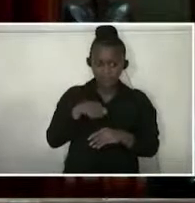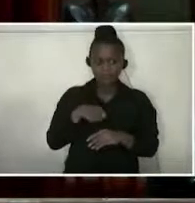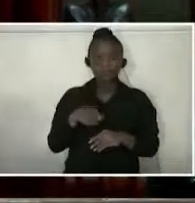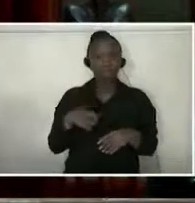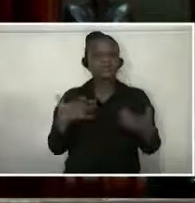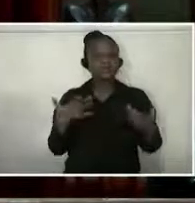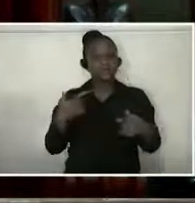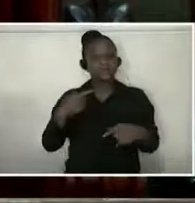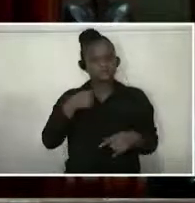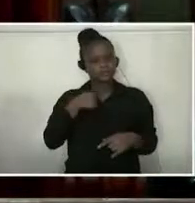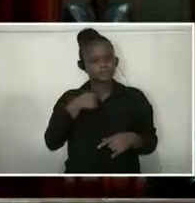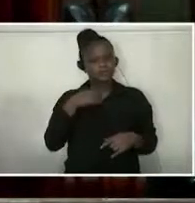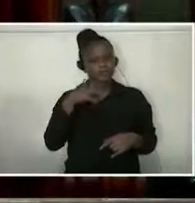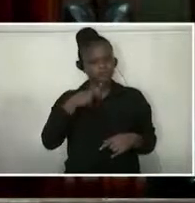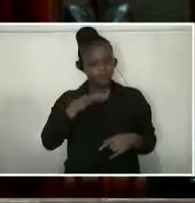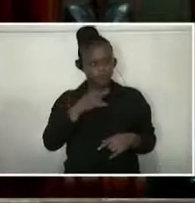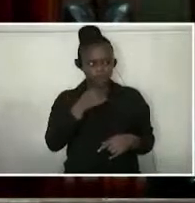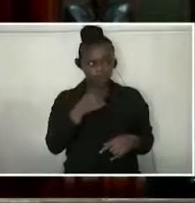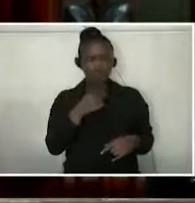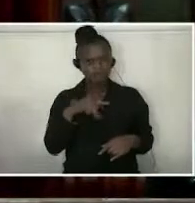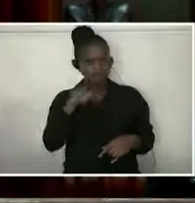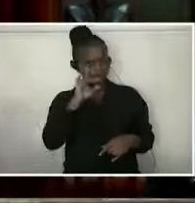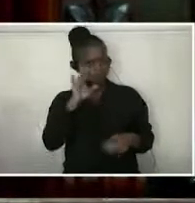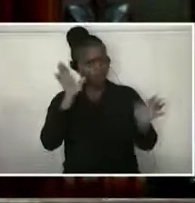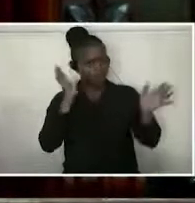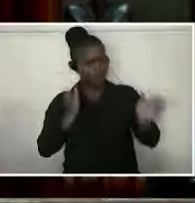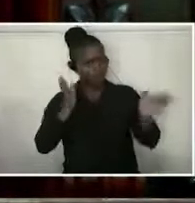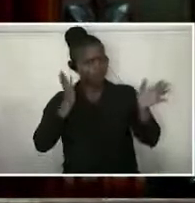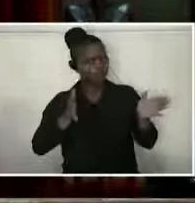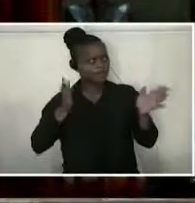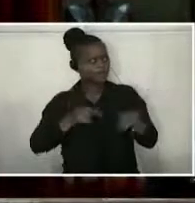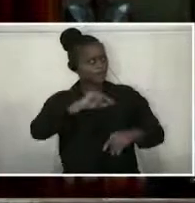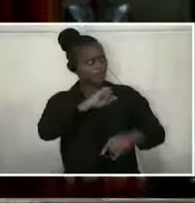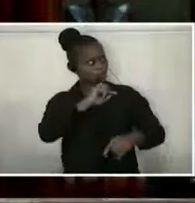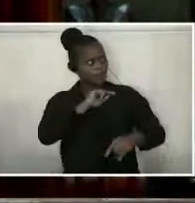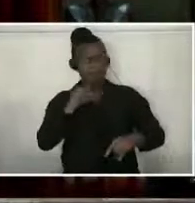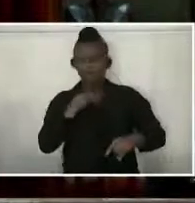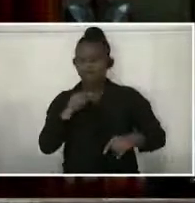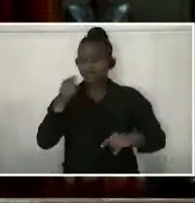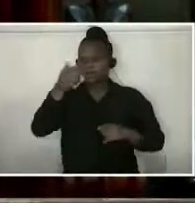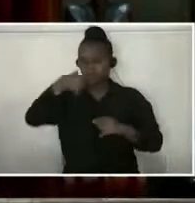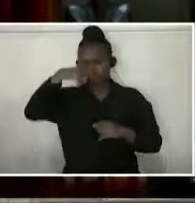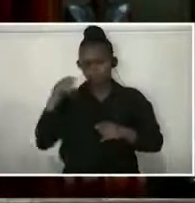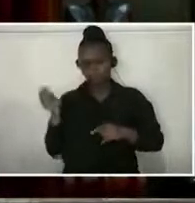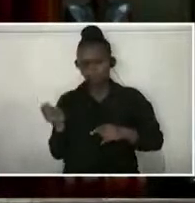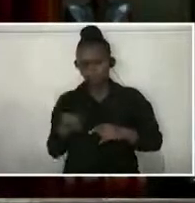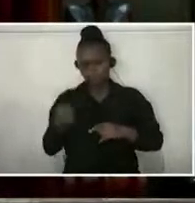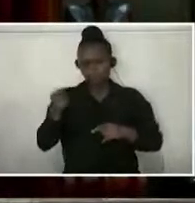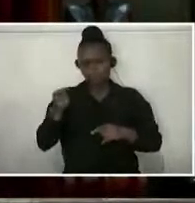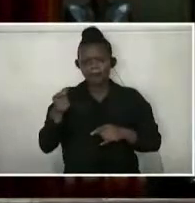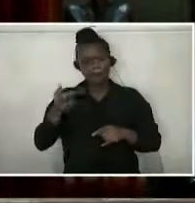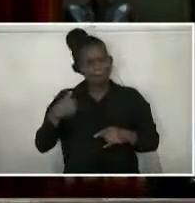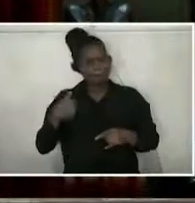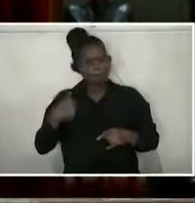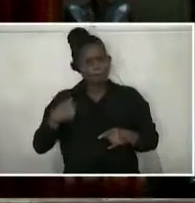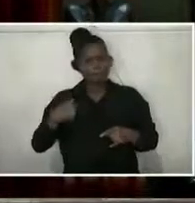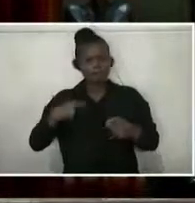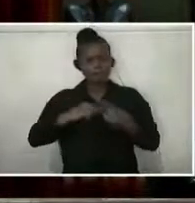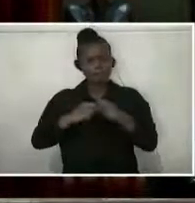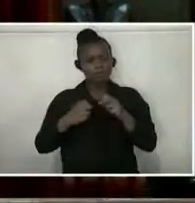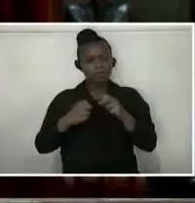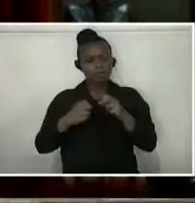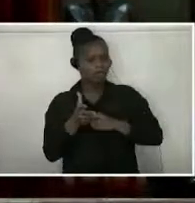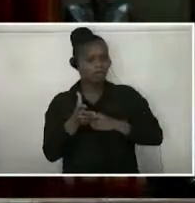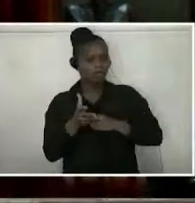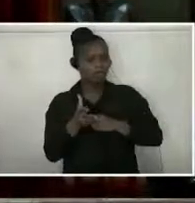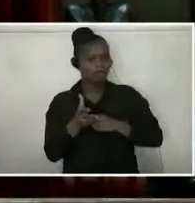Chief Whip, ndingaba recognizanga ama guests. When people have to bring guests, they follow the procedure and ensure